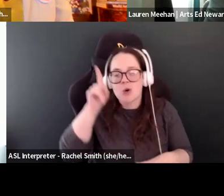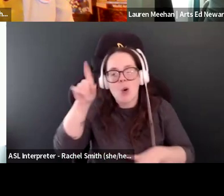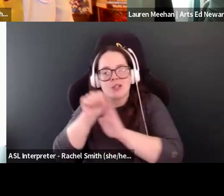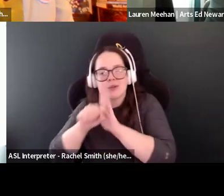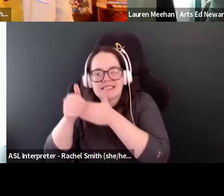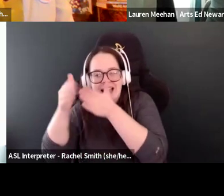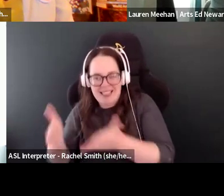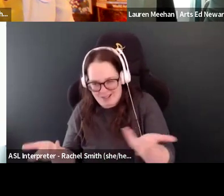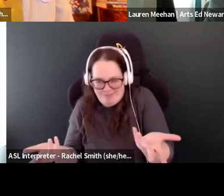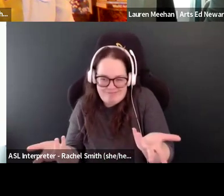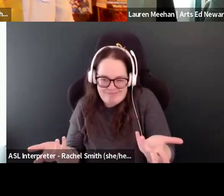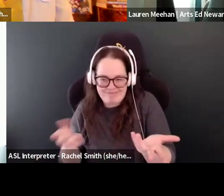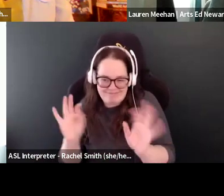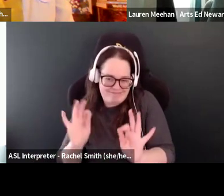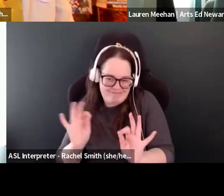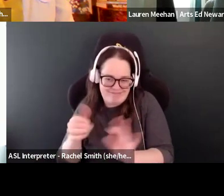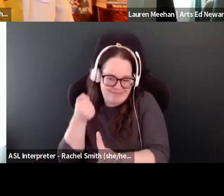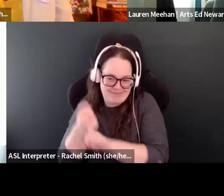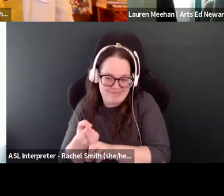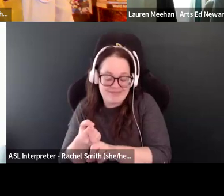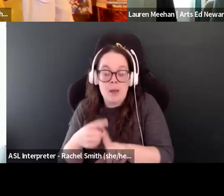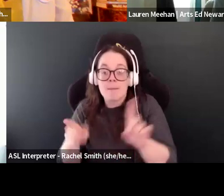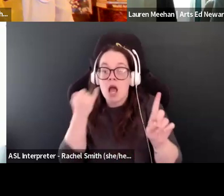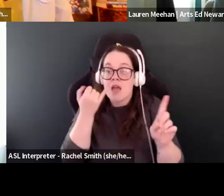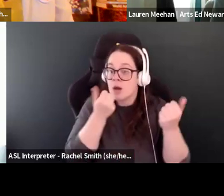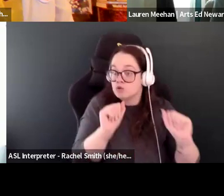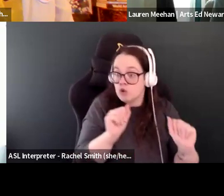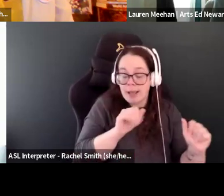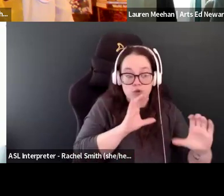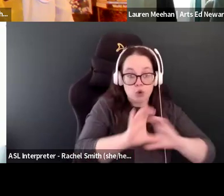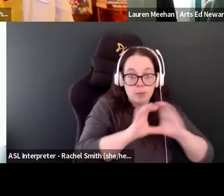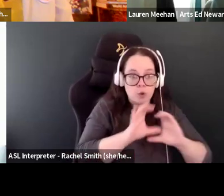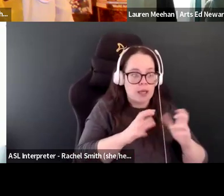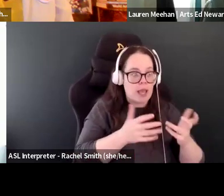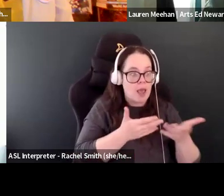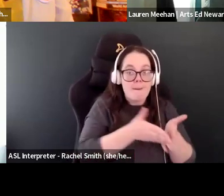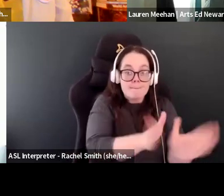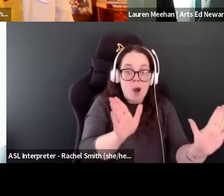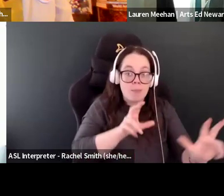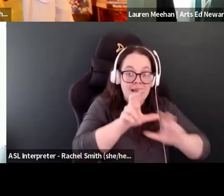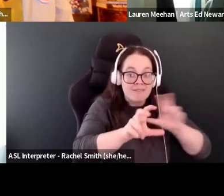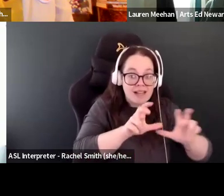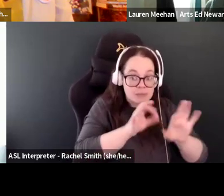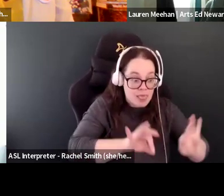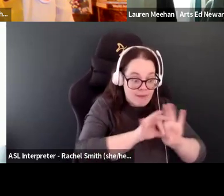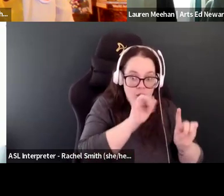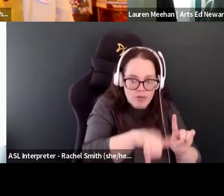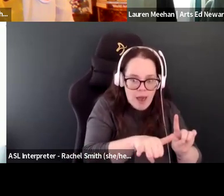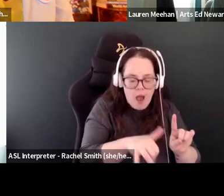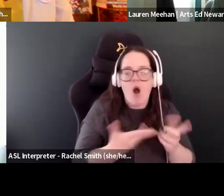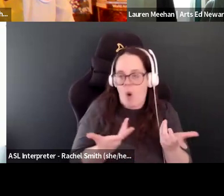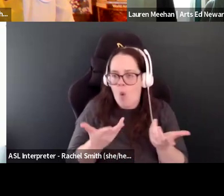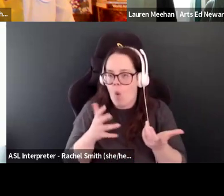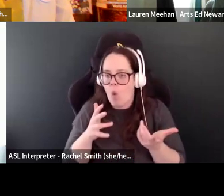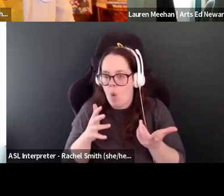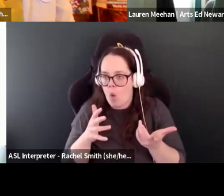much impact. But if I'm trying to communicate the value of, you know, public investment in the arts, then that's a larger statewide message that